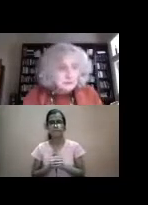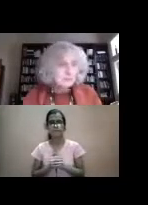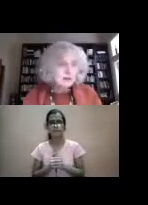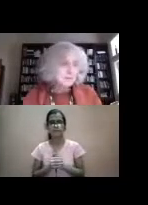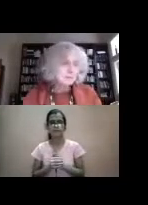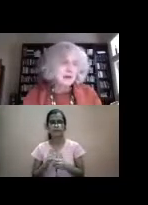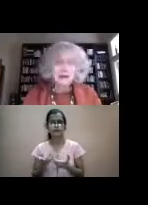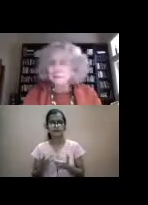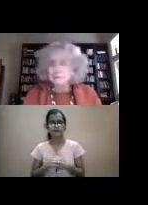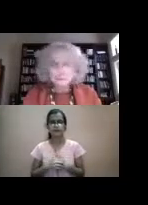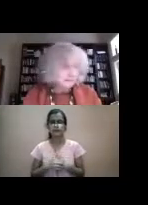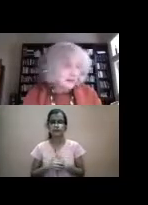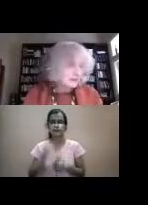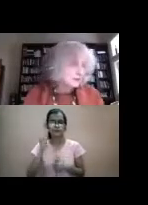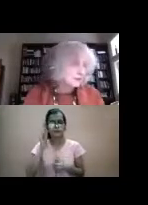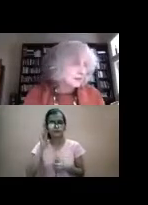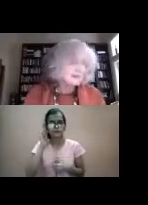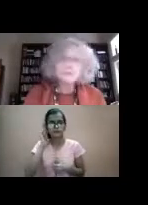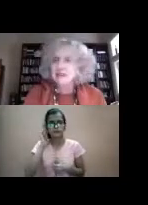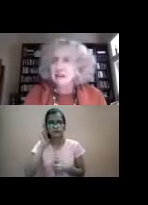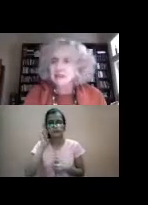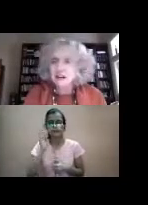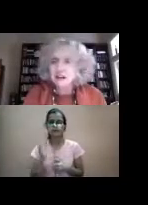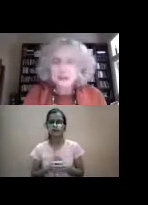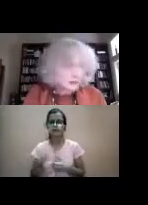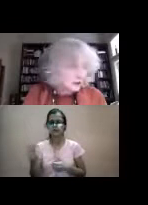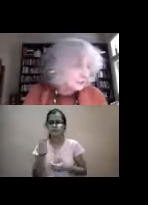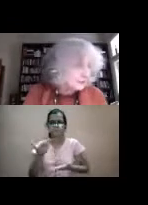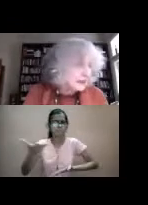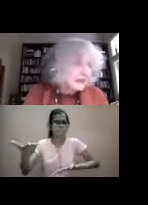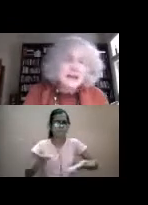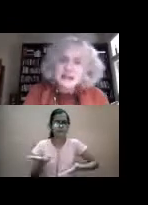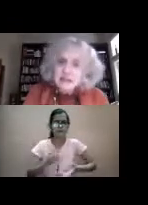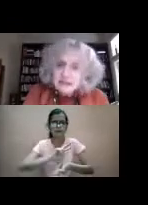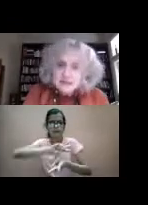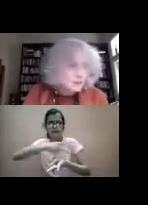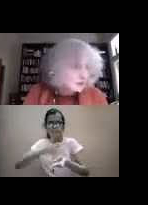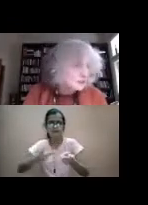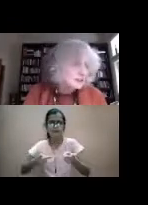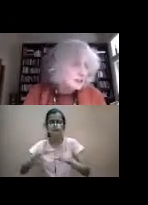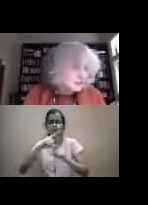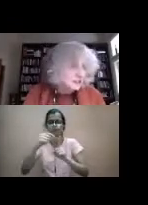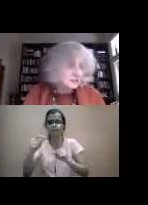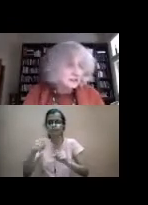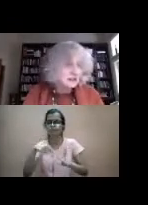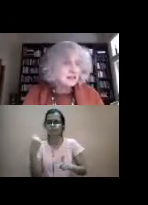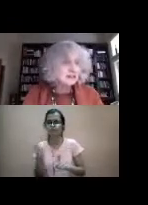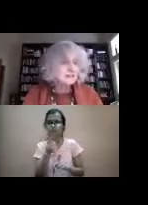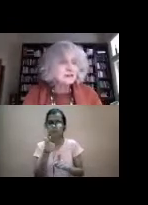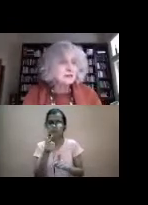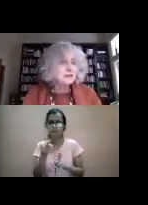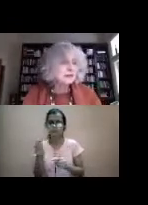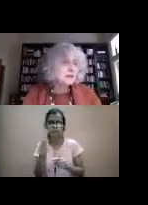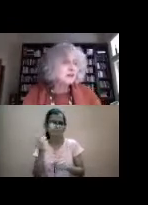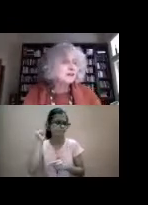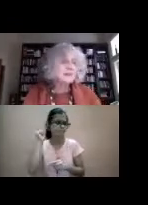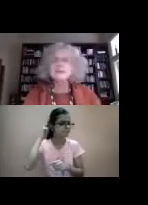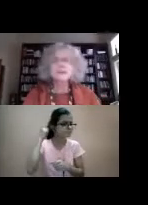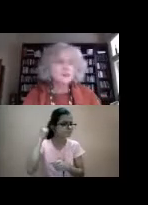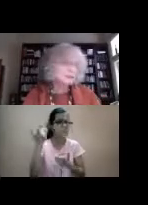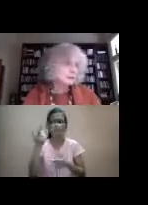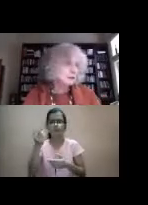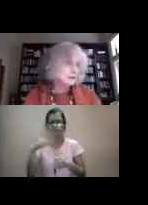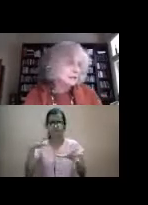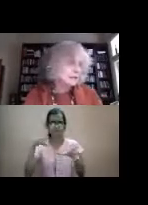abusive behavior that can sabotage care. Even good intentions can interfere with the care that